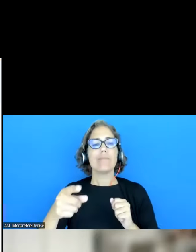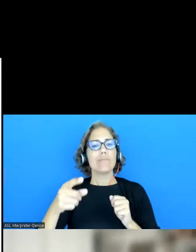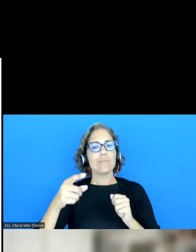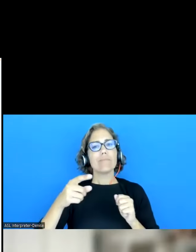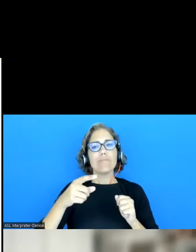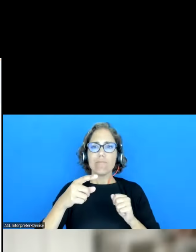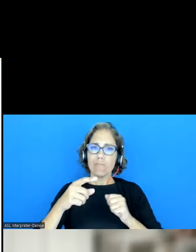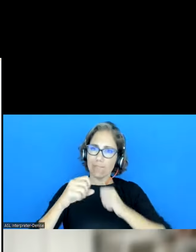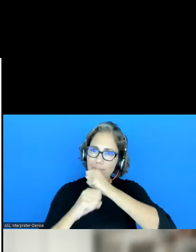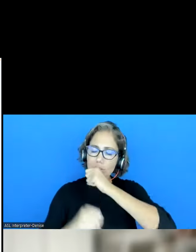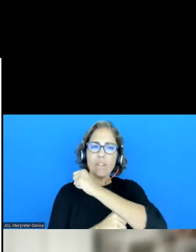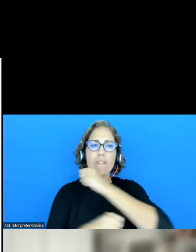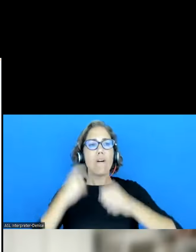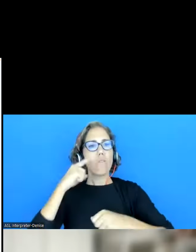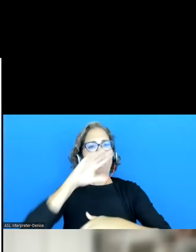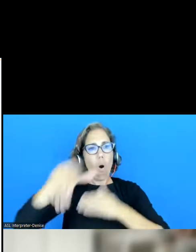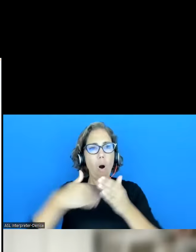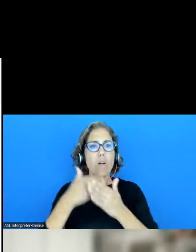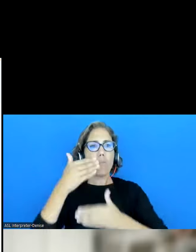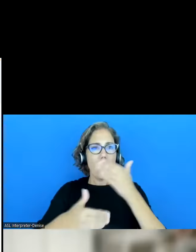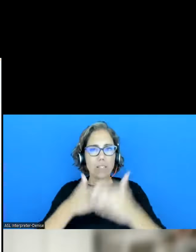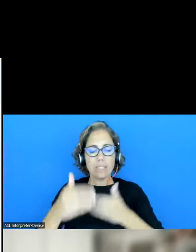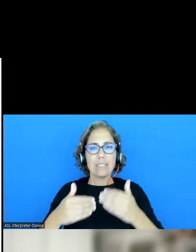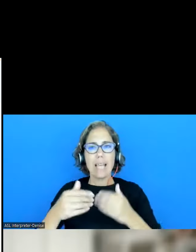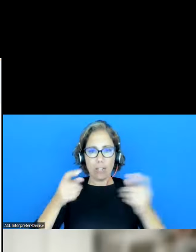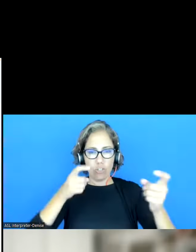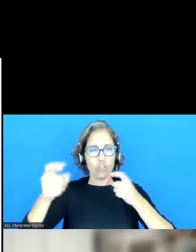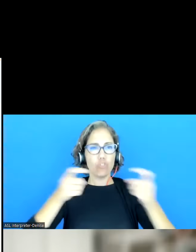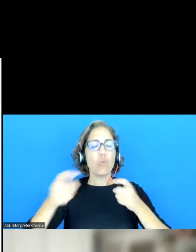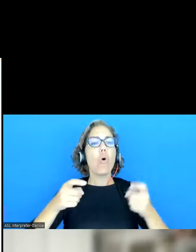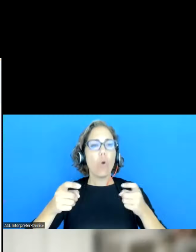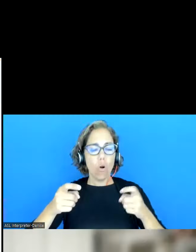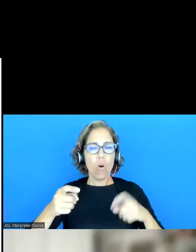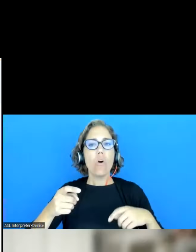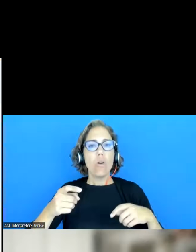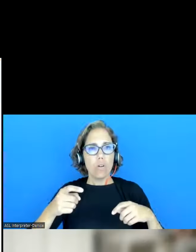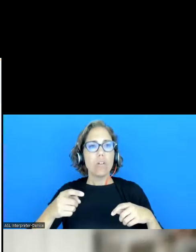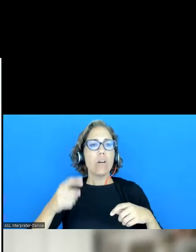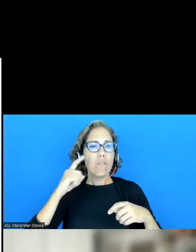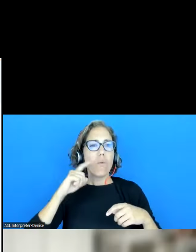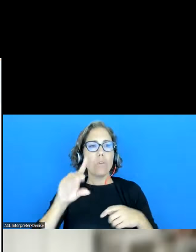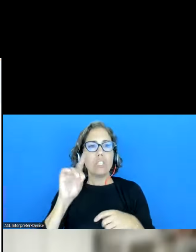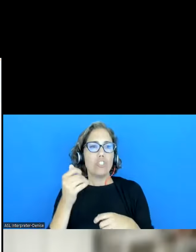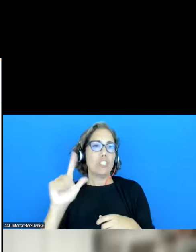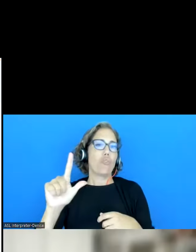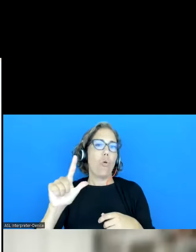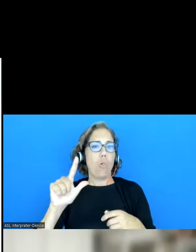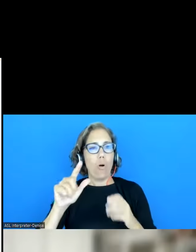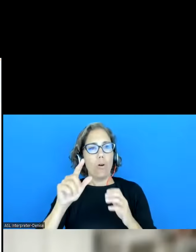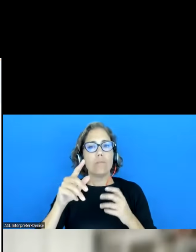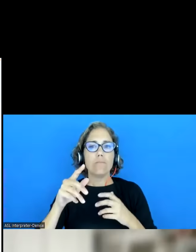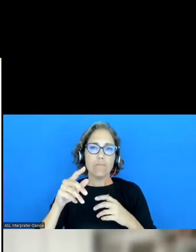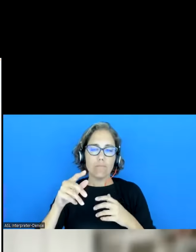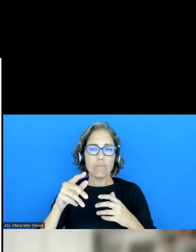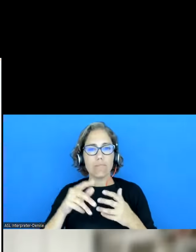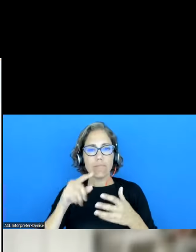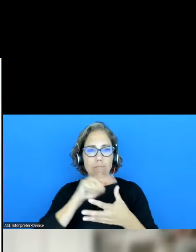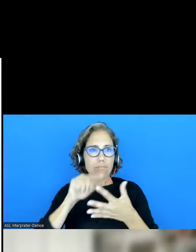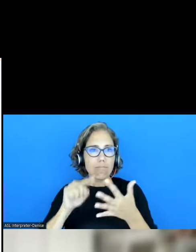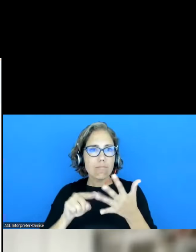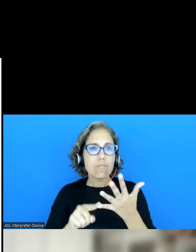processes regulating the activities around your digital properties. So starting with the plan and